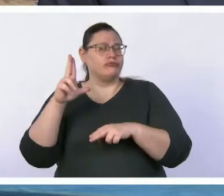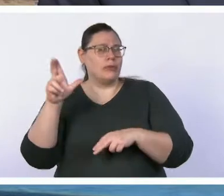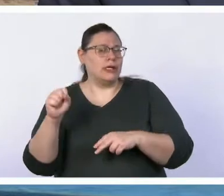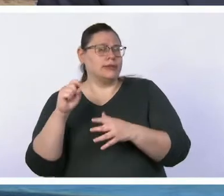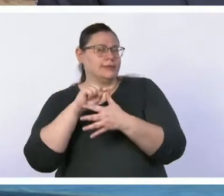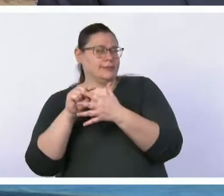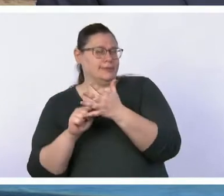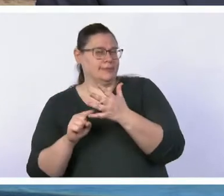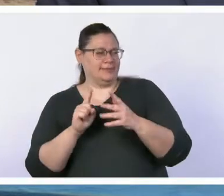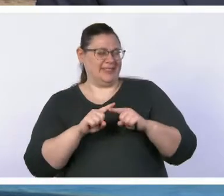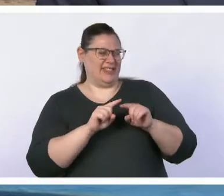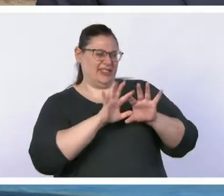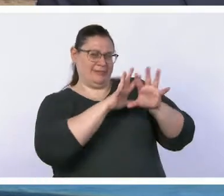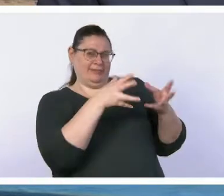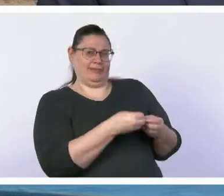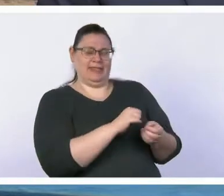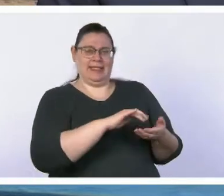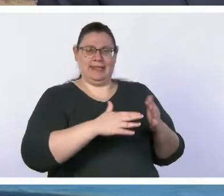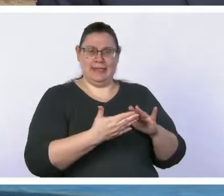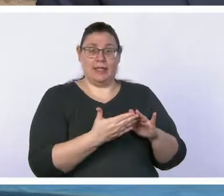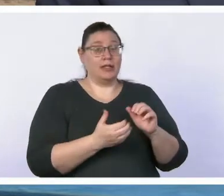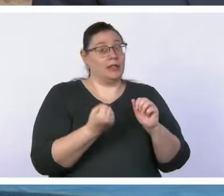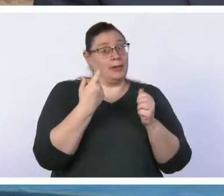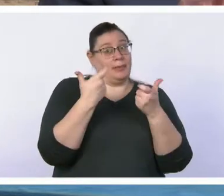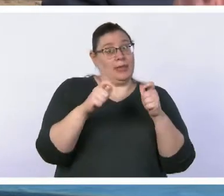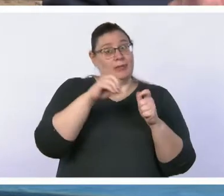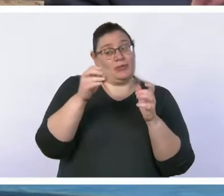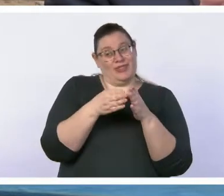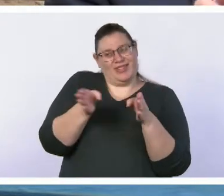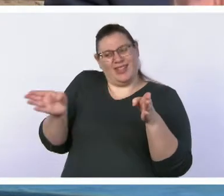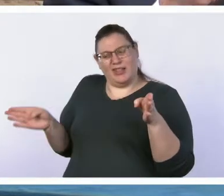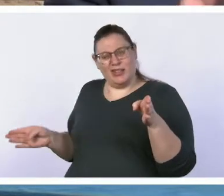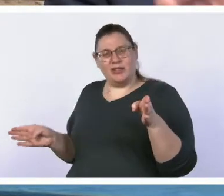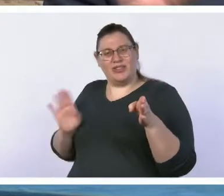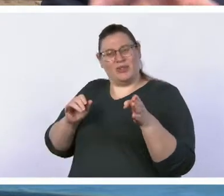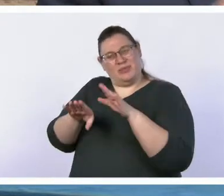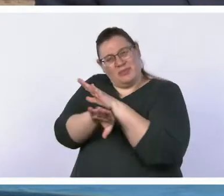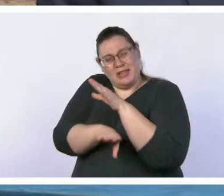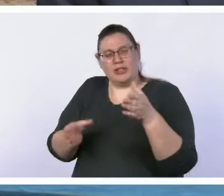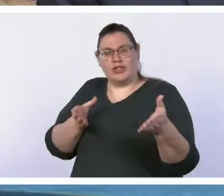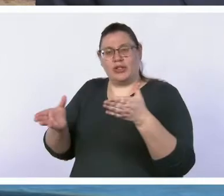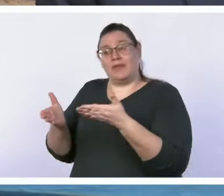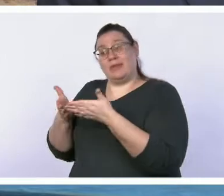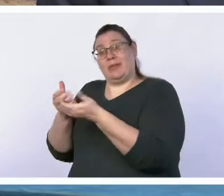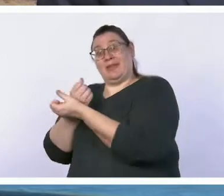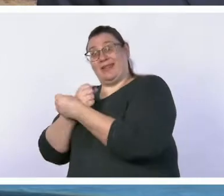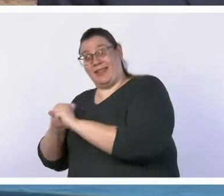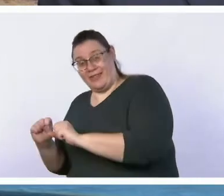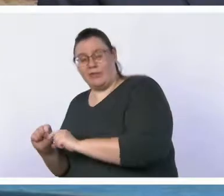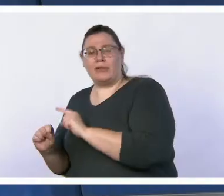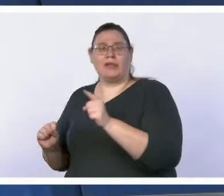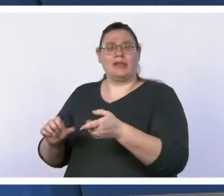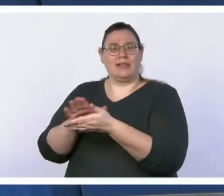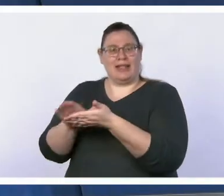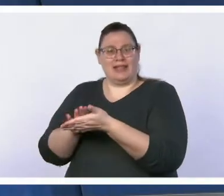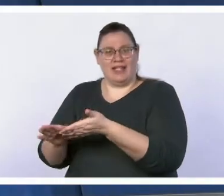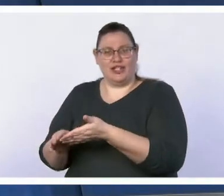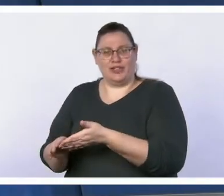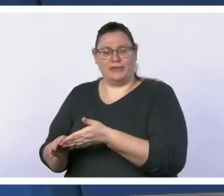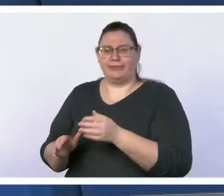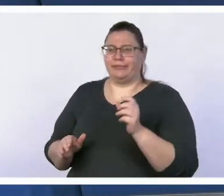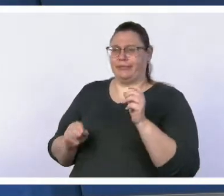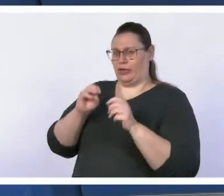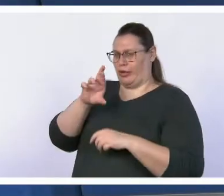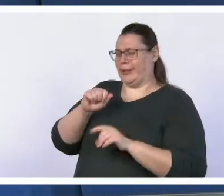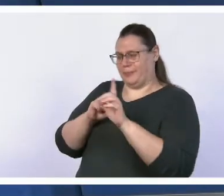you associate with the city. But the bulk of it is in those core services of public safety and sanitation. Okay, and so taxpayer